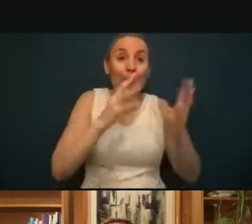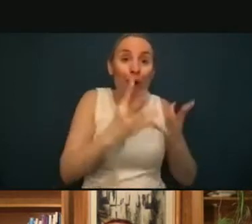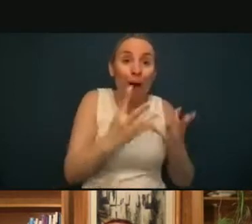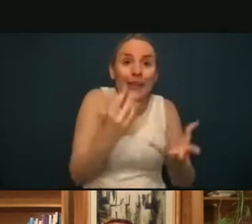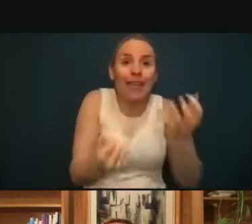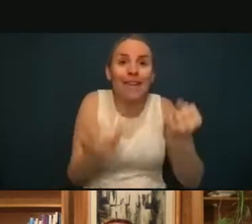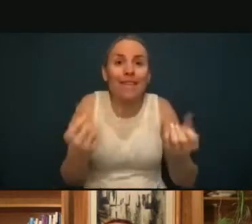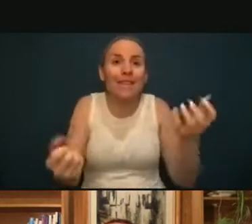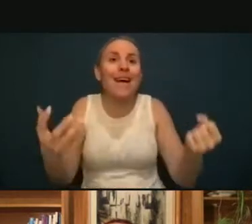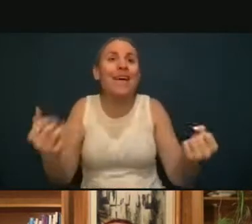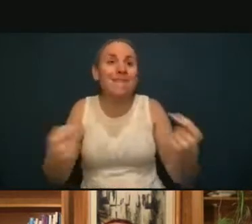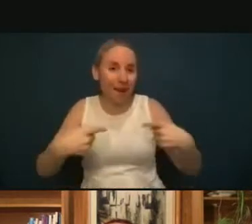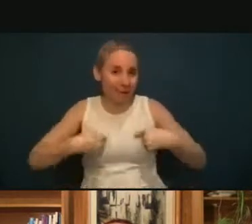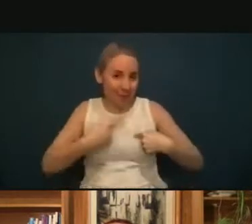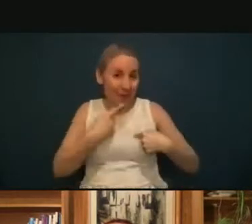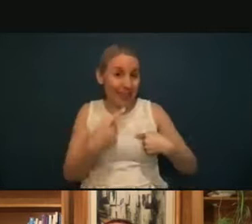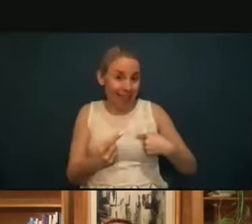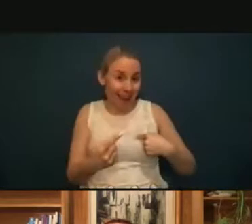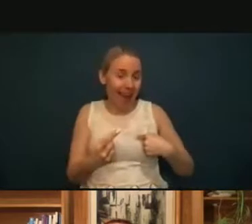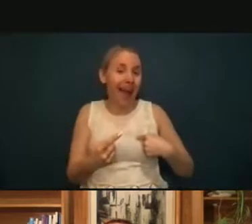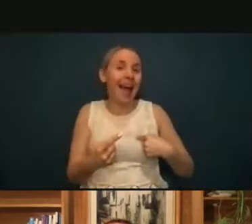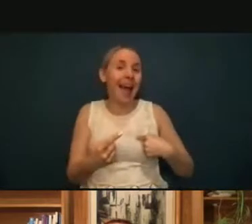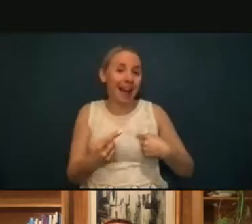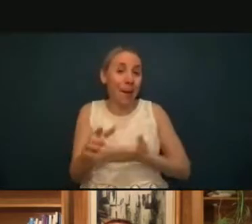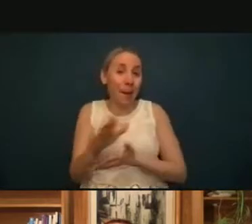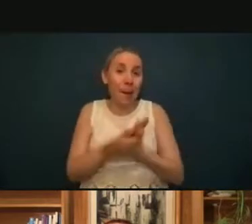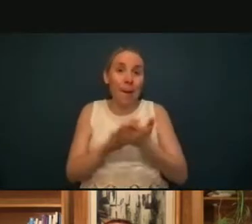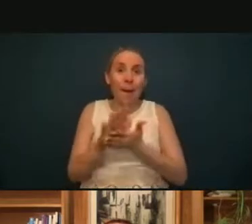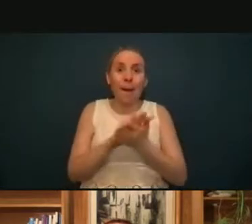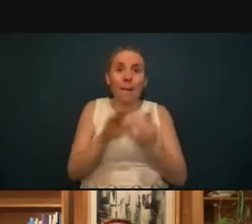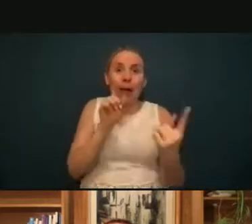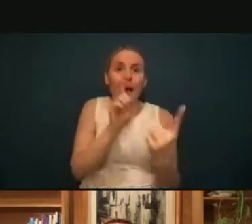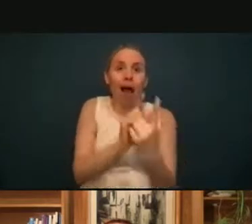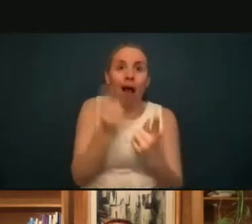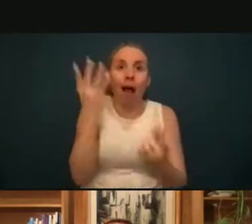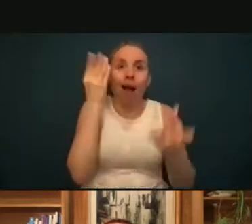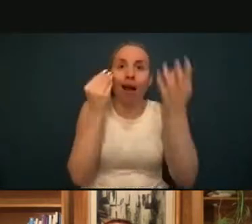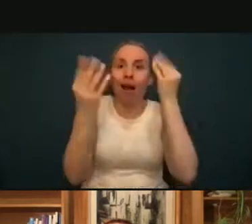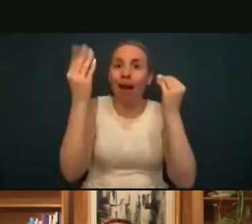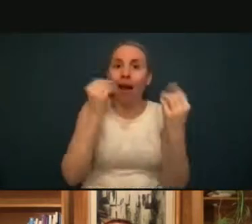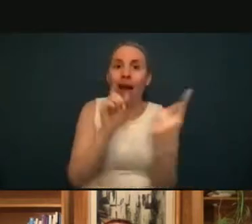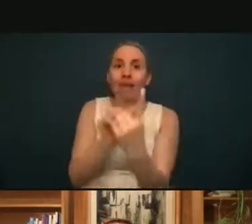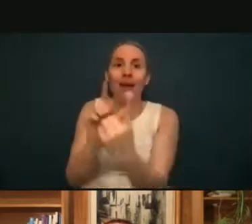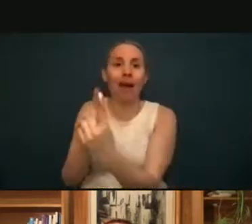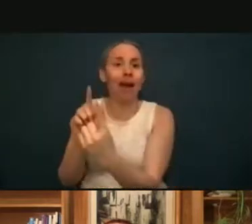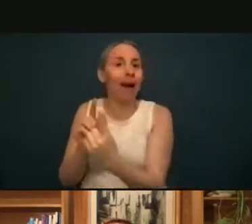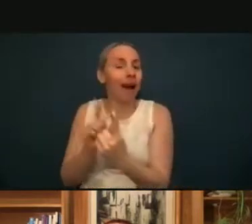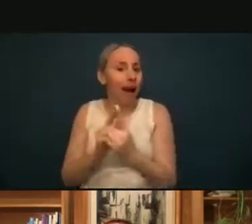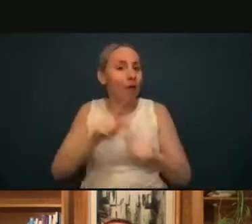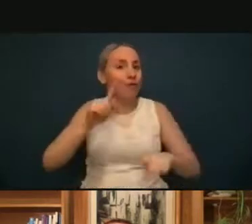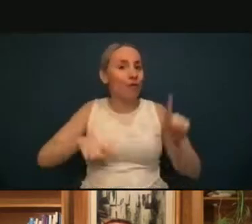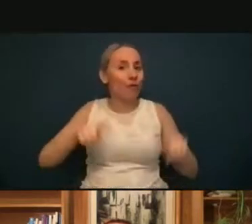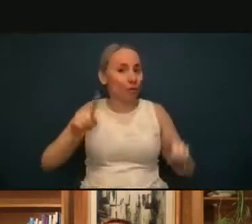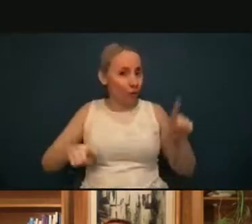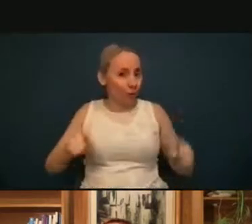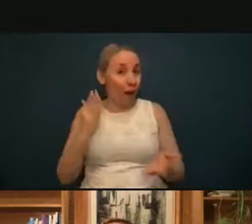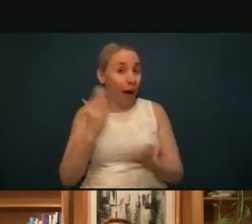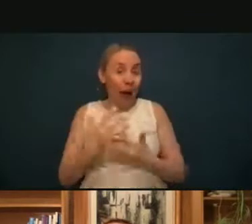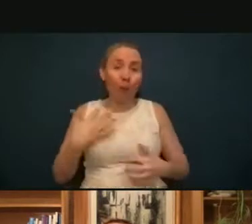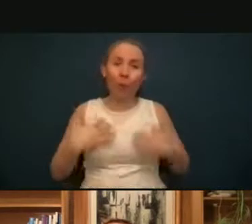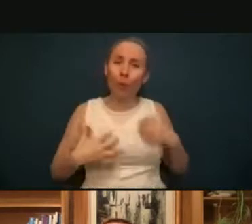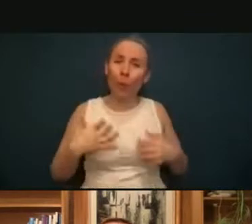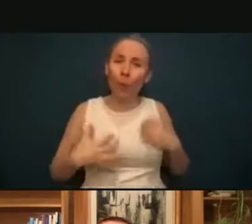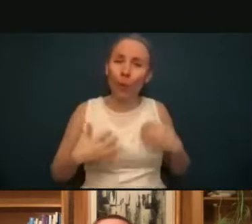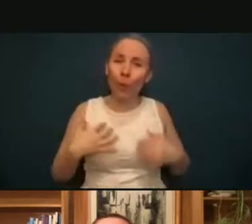it's really interesting to learn each other by different people. Yeah,